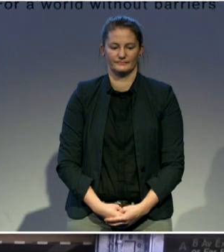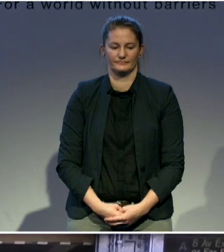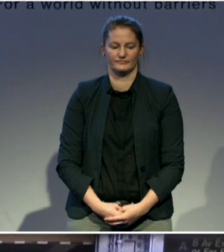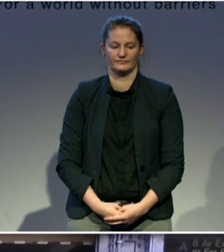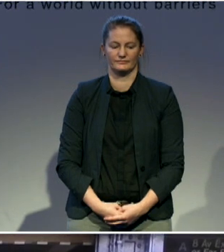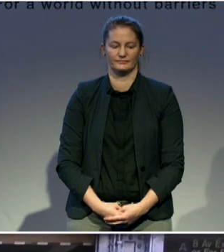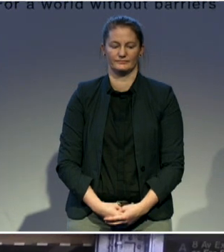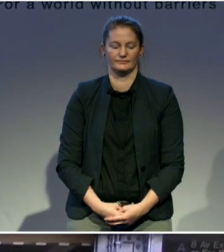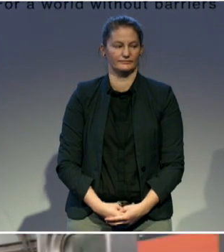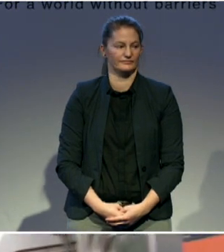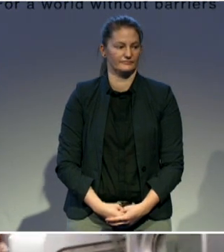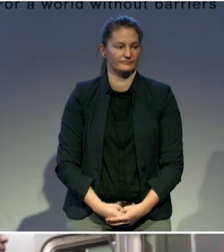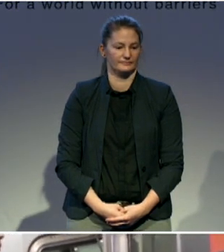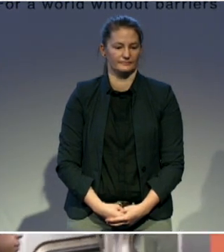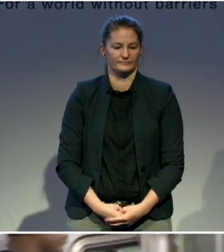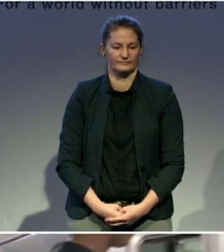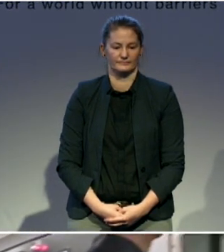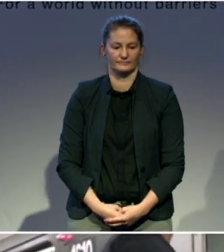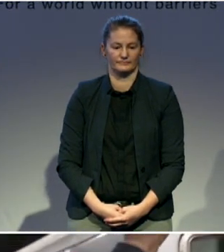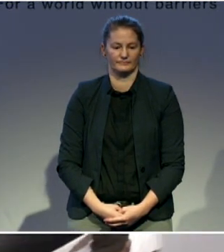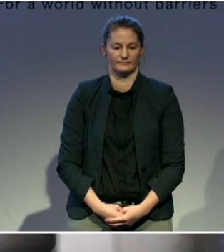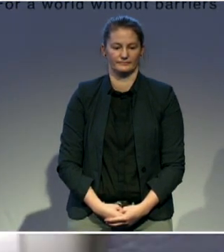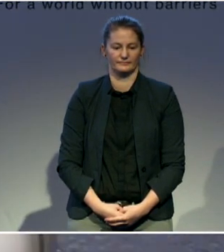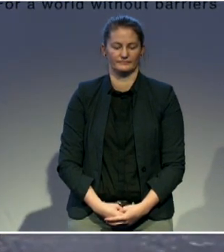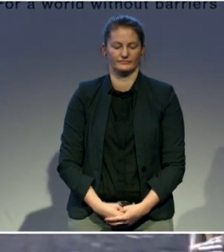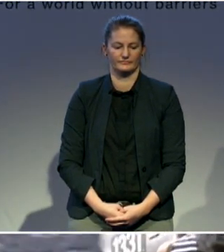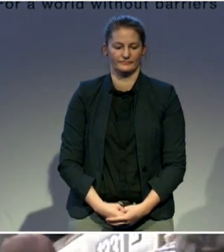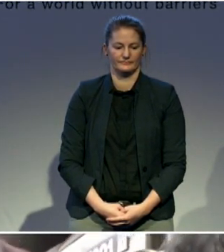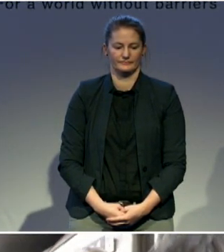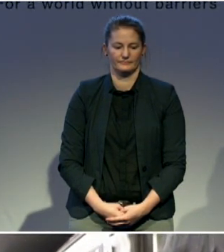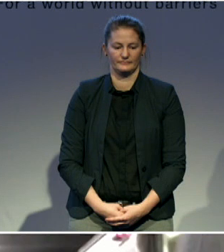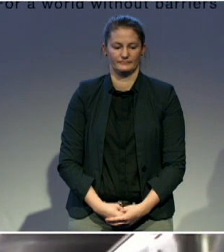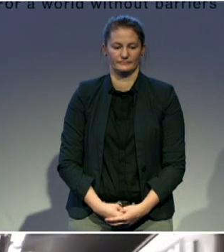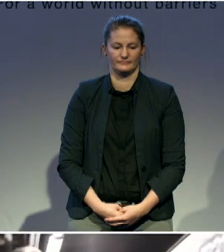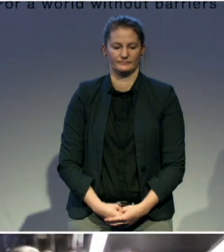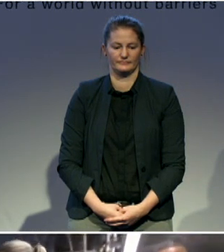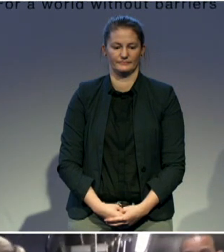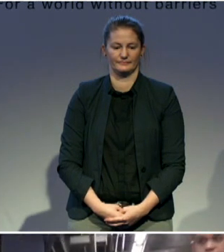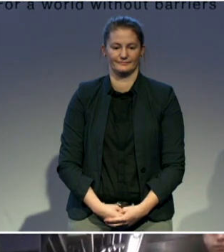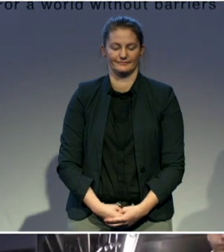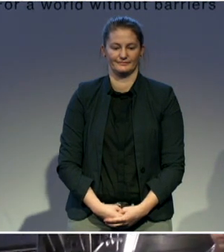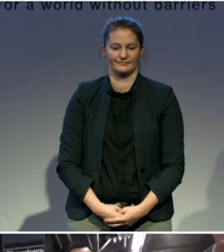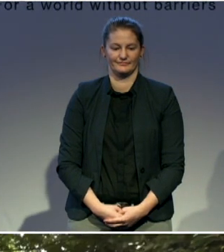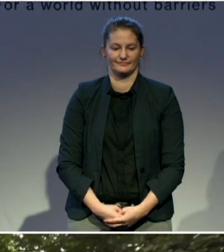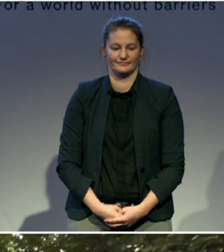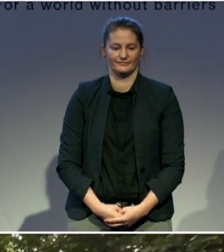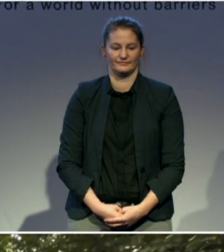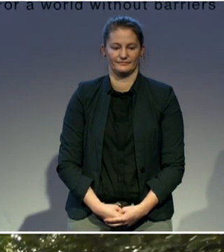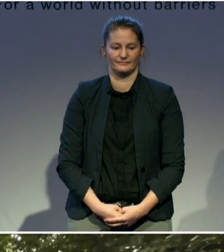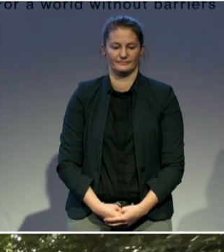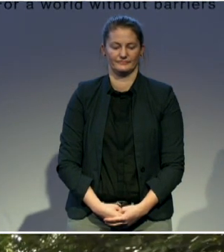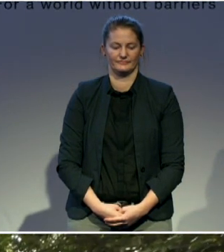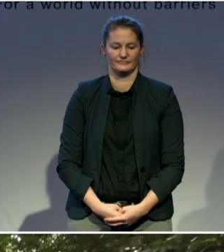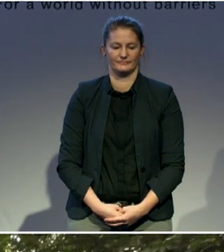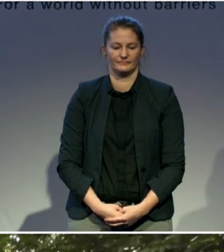able-bodied New Yorkers are. I know the city is working really hard to address some of these issues,